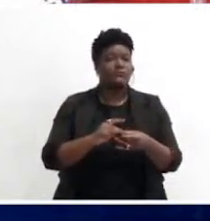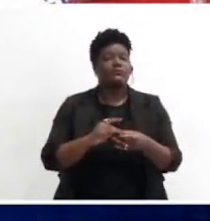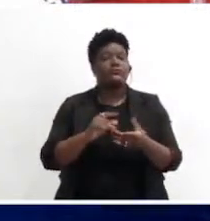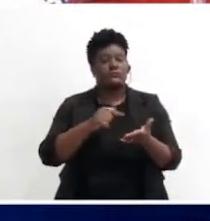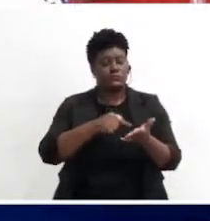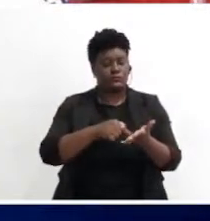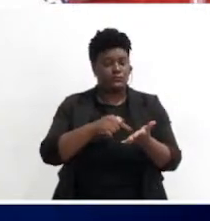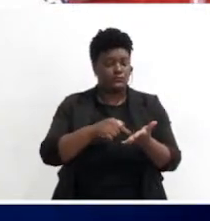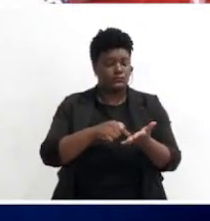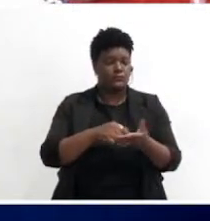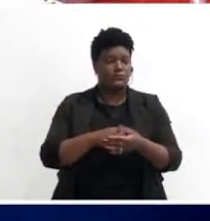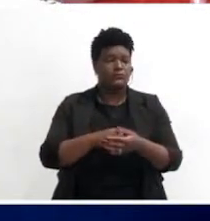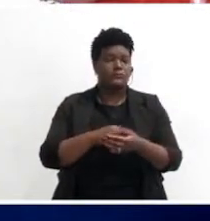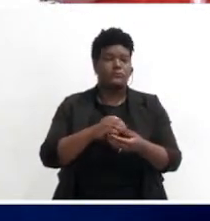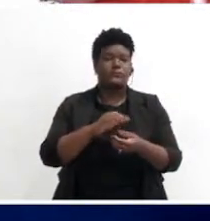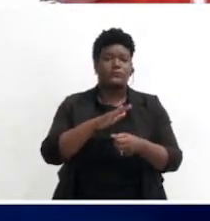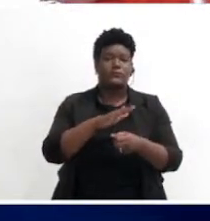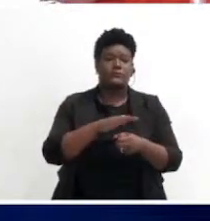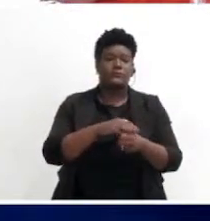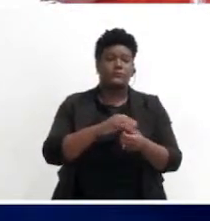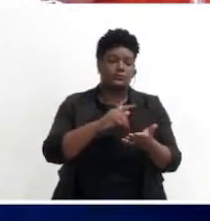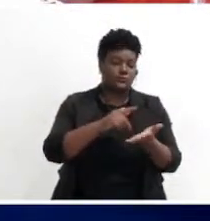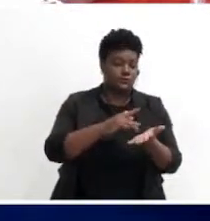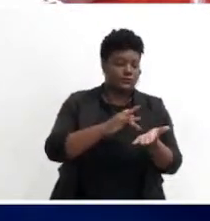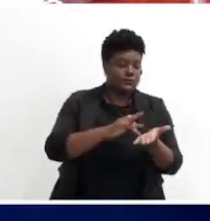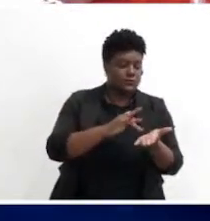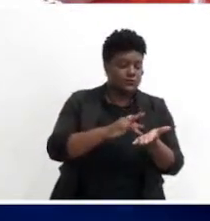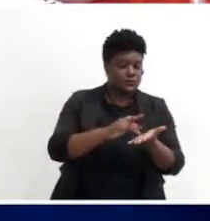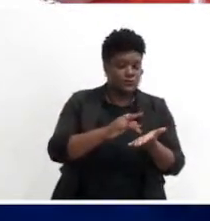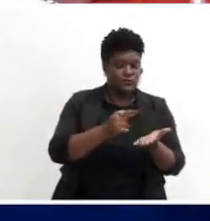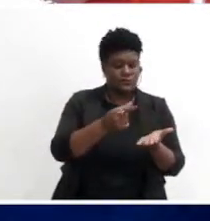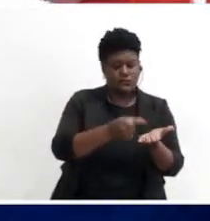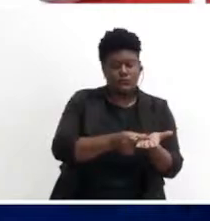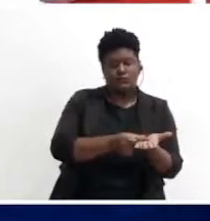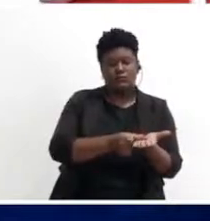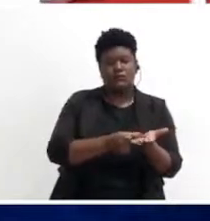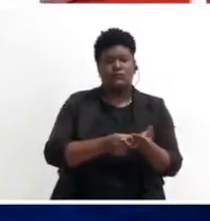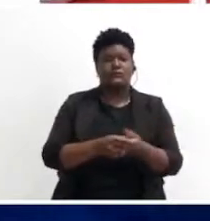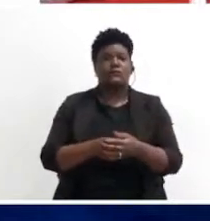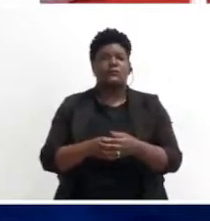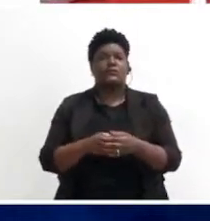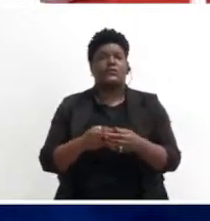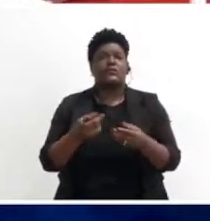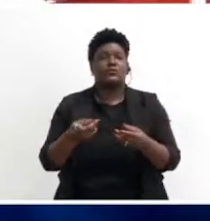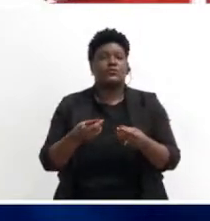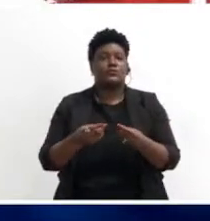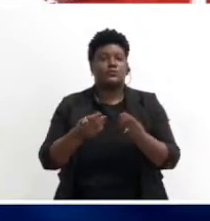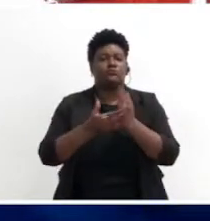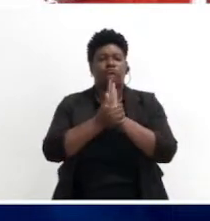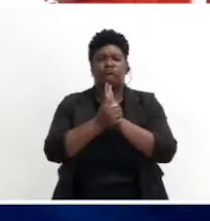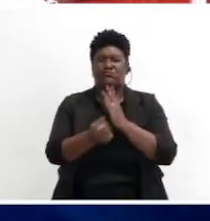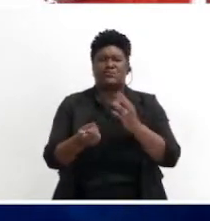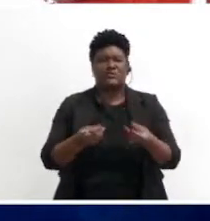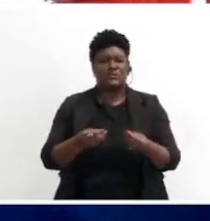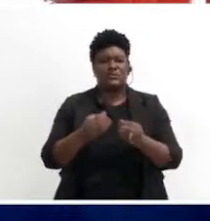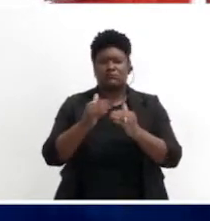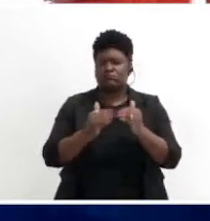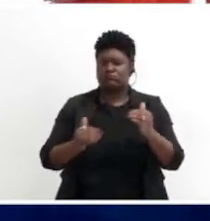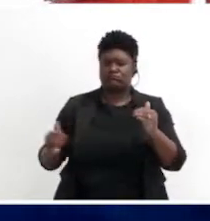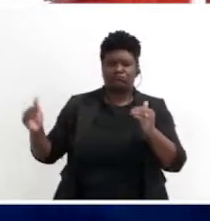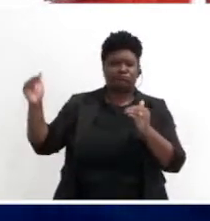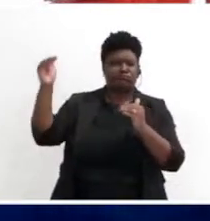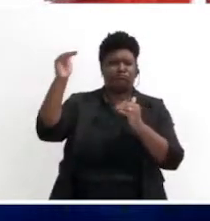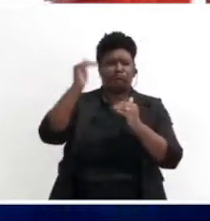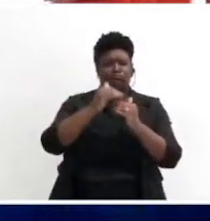quite common in high performance packaging. So even though it started as really a wafer fab kind of